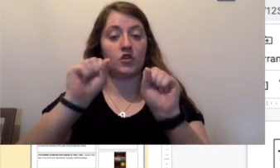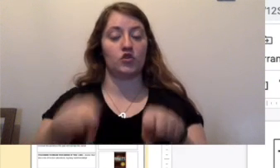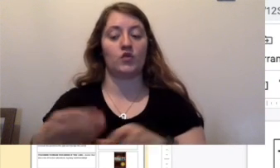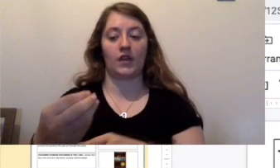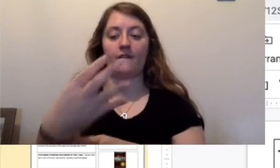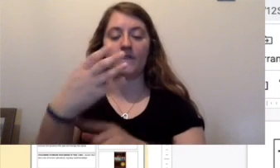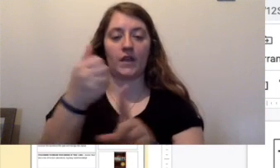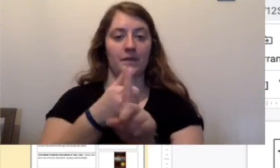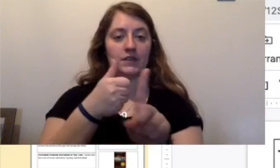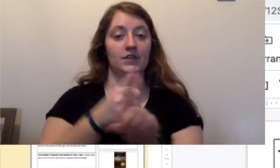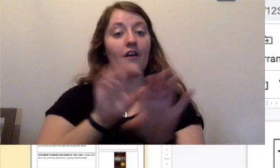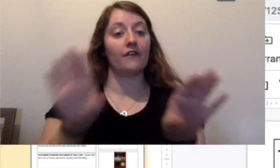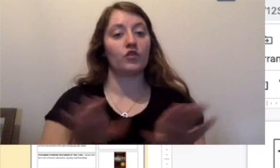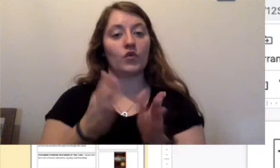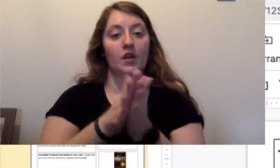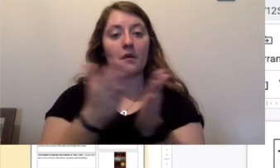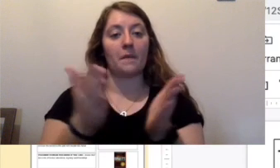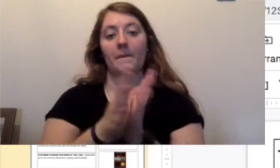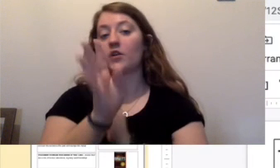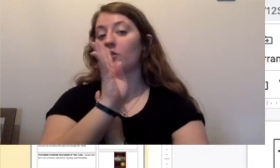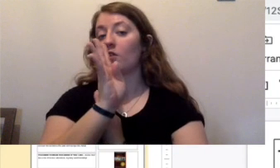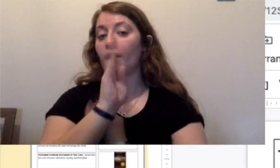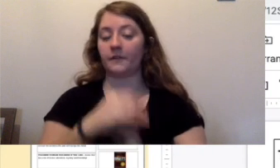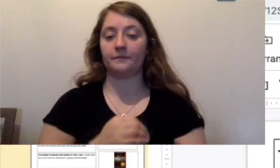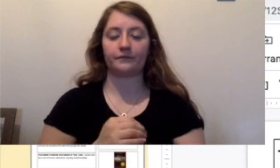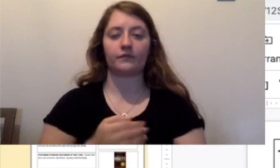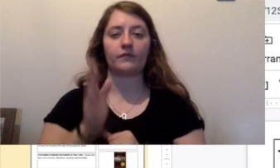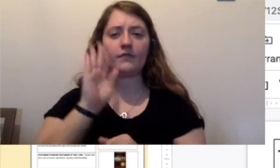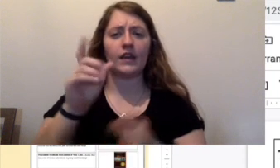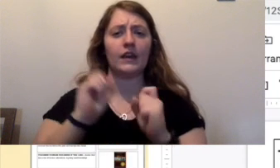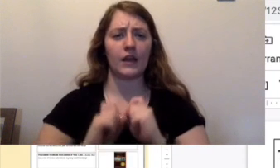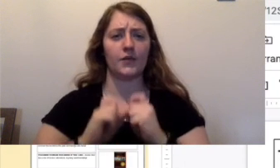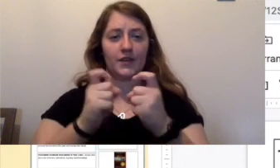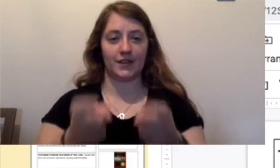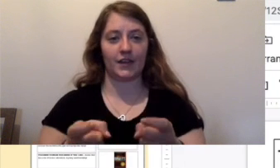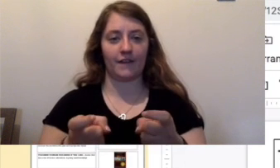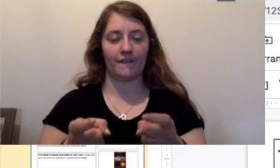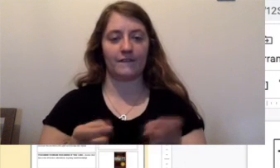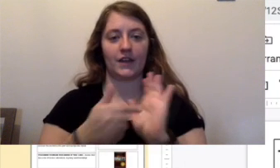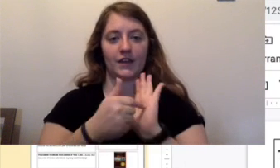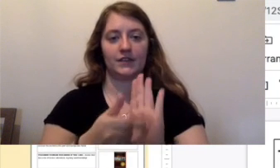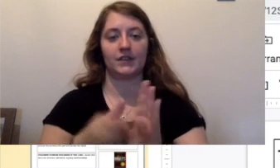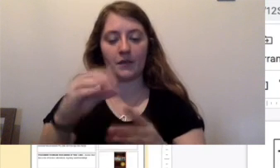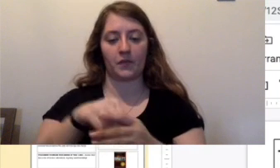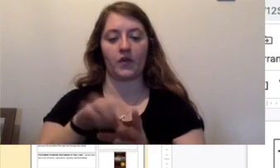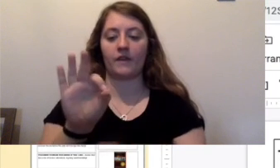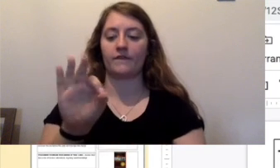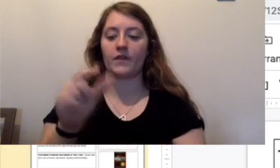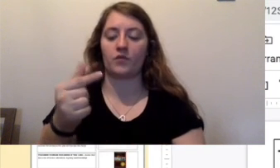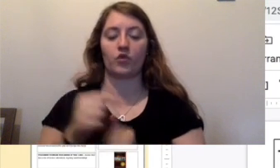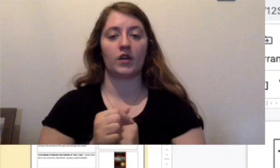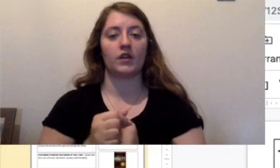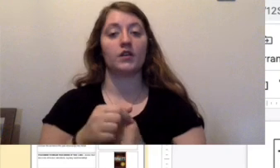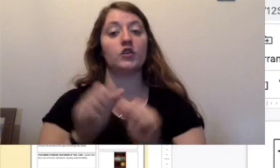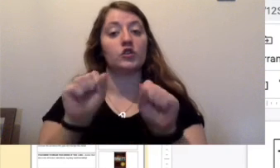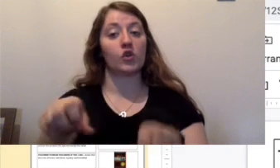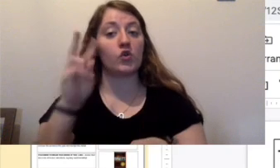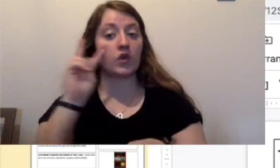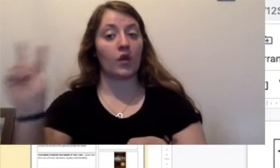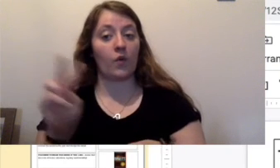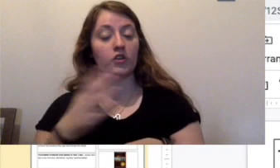book talk. And I will post an example Flipgrid in Flipgrid so that you can watch my video before you make your